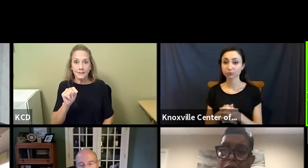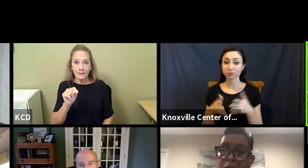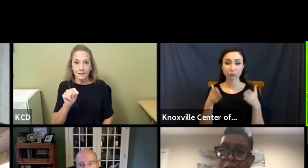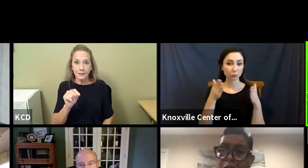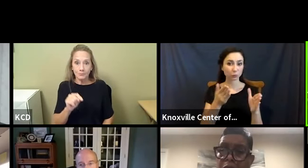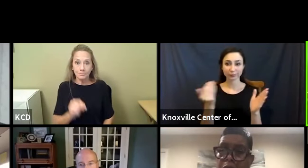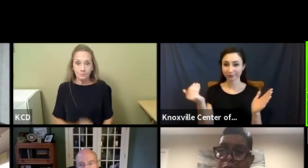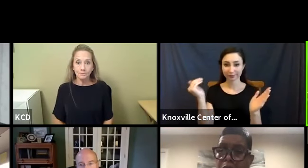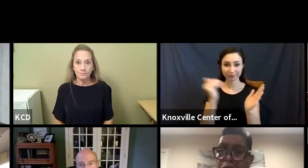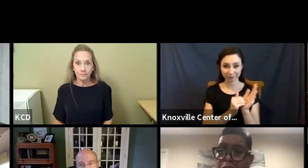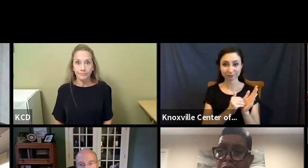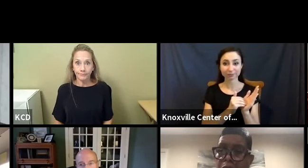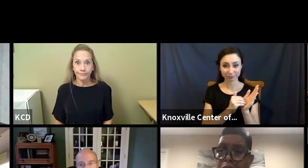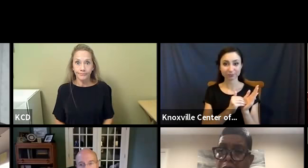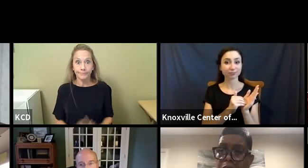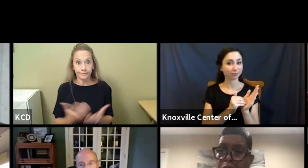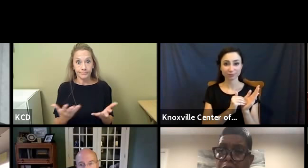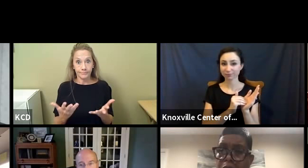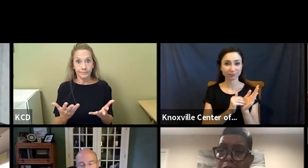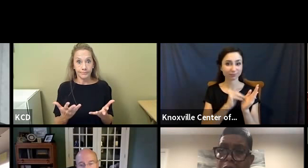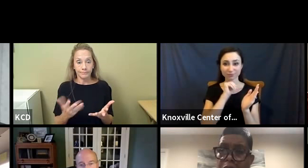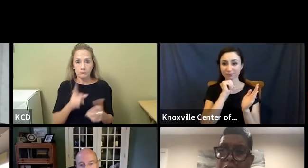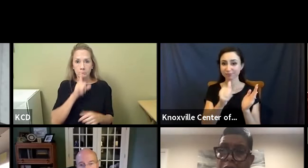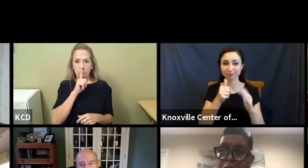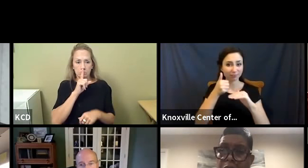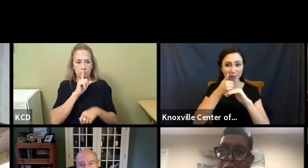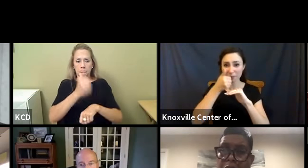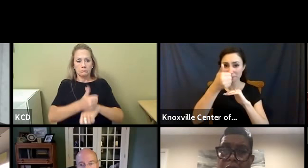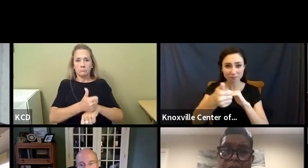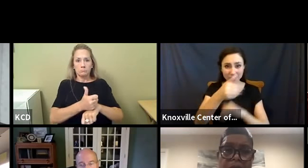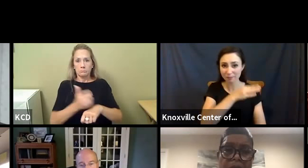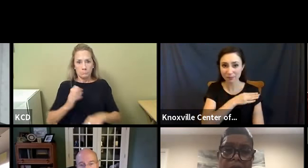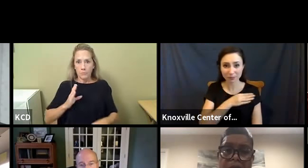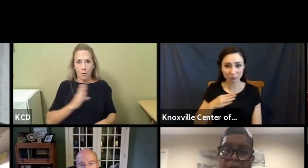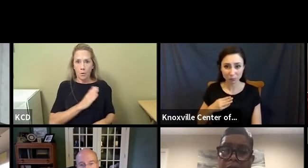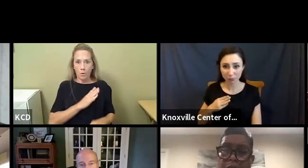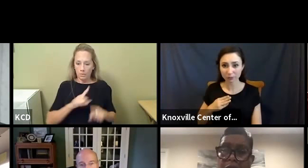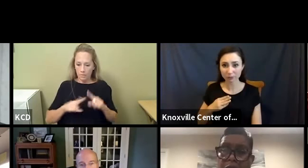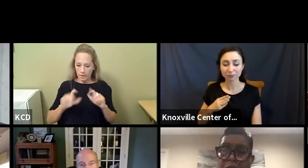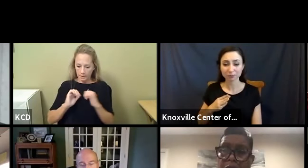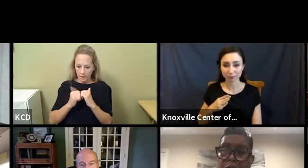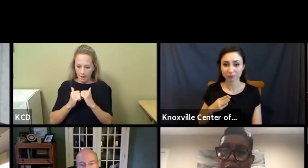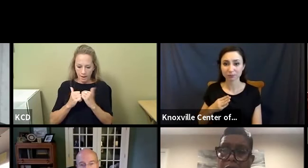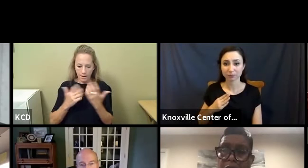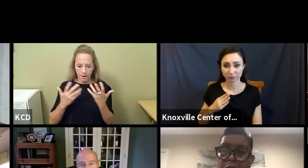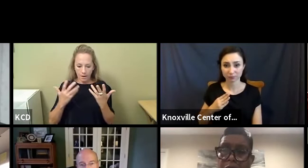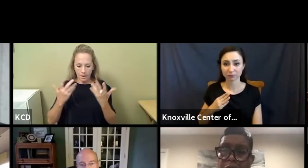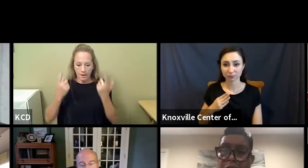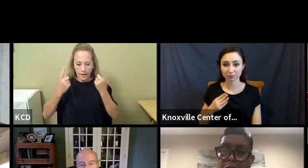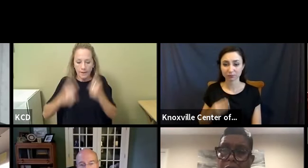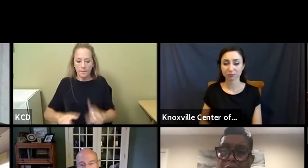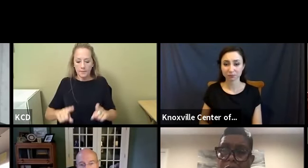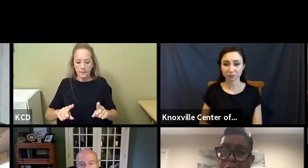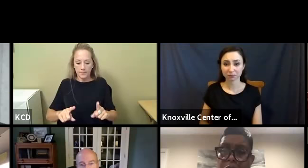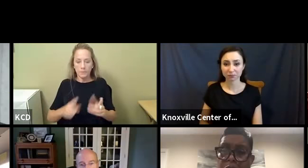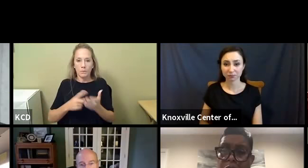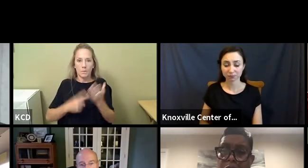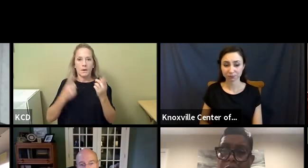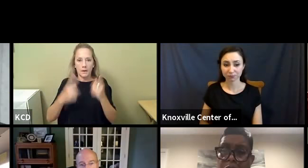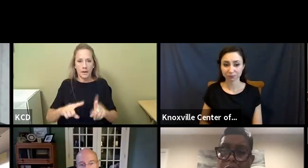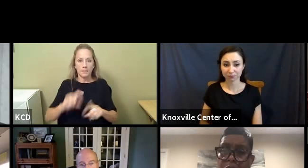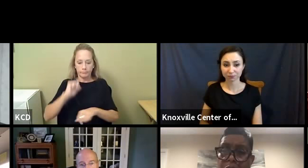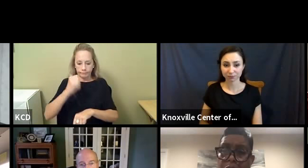not the fault of the board. This is how this is all eventuated. But